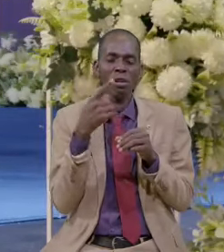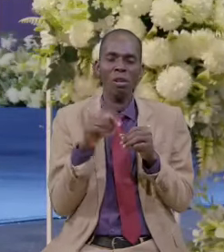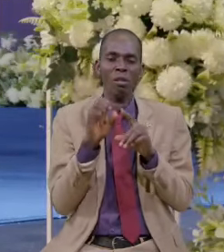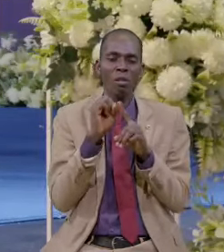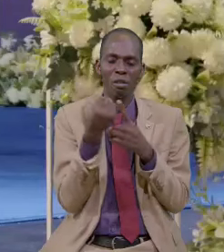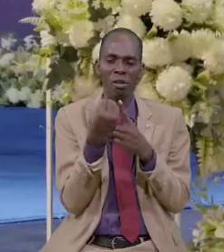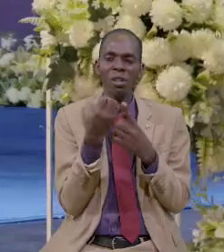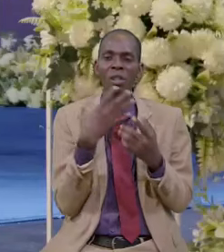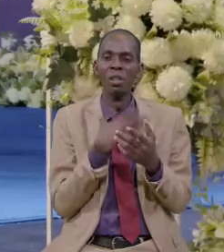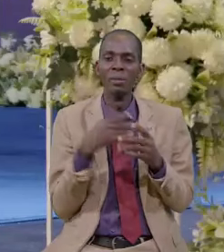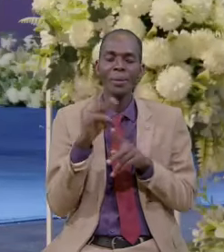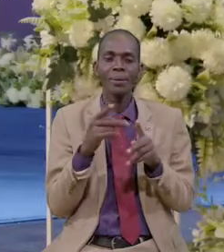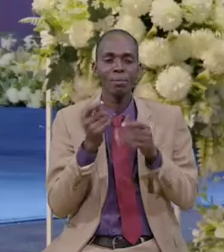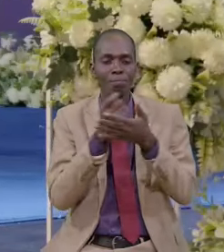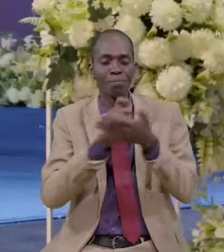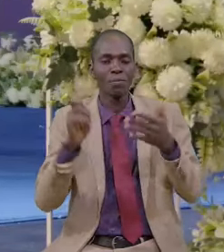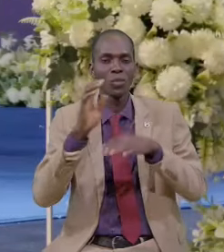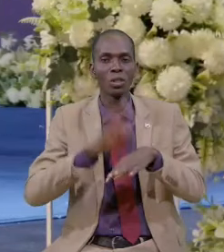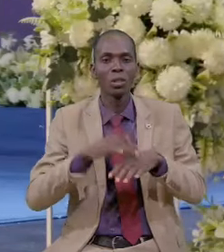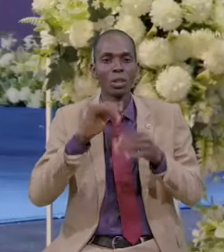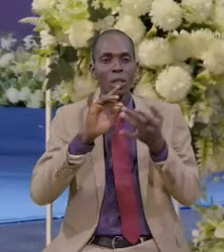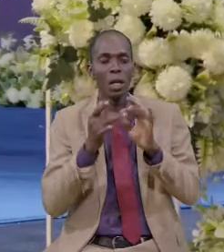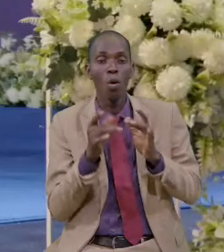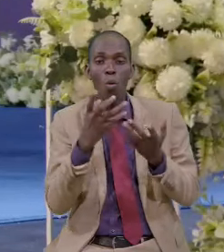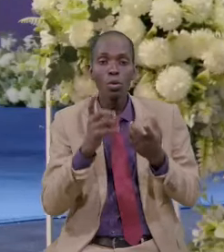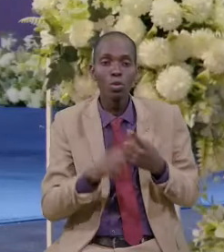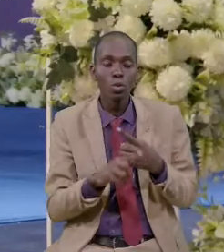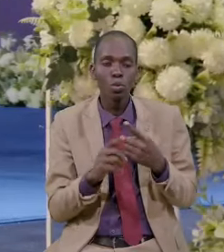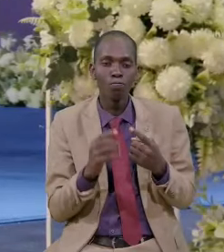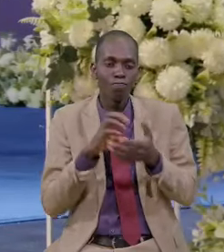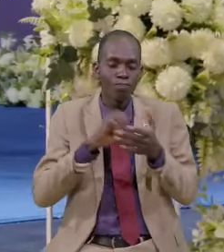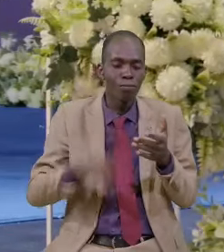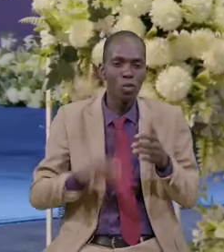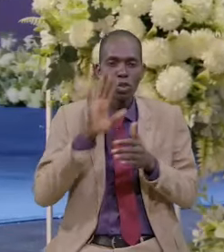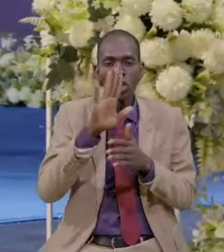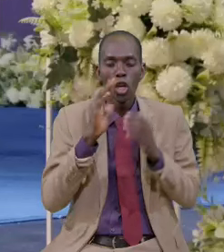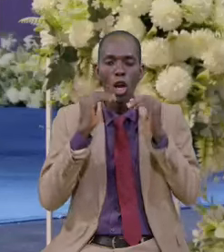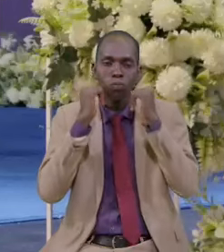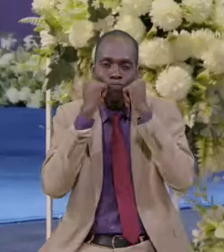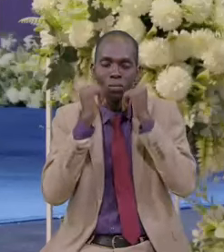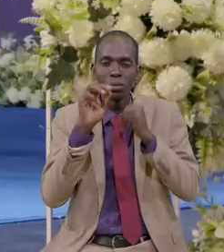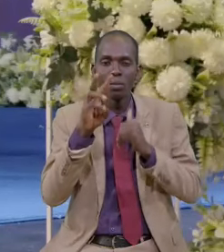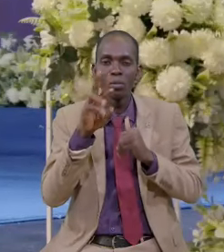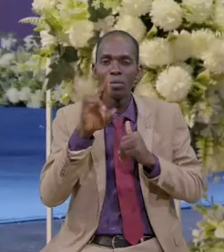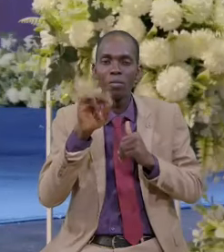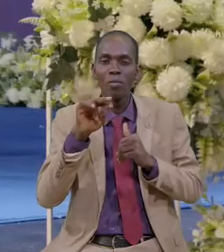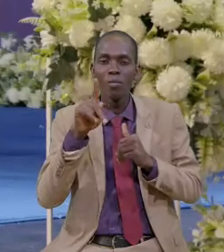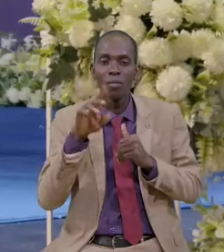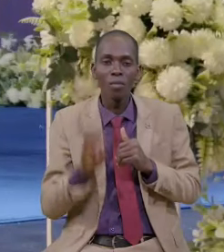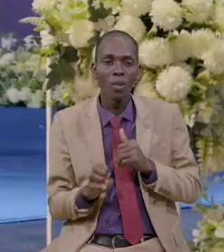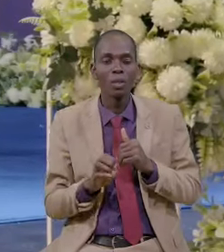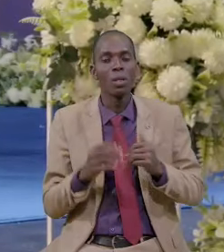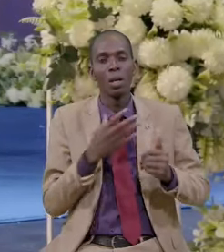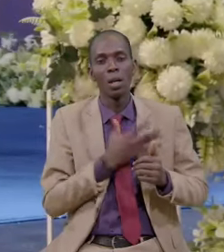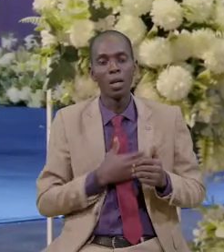wrinkles, mix this and rub, and then your face will be fresh. But your heart is still the heart of